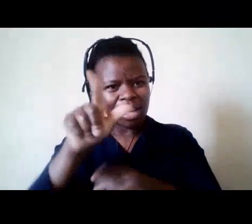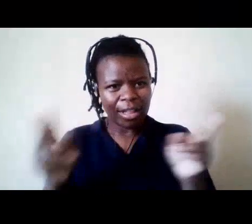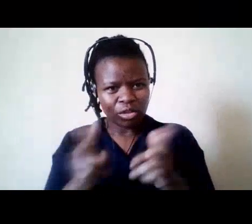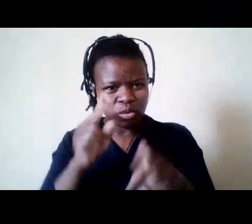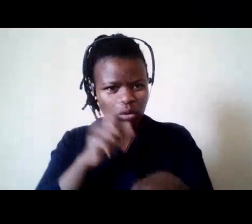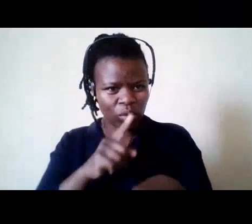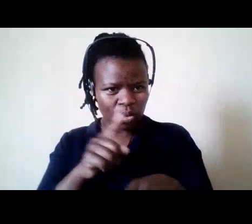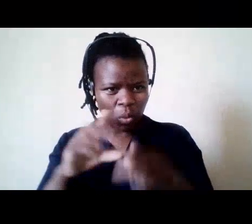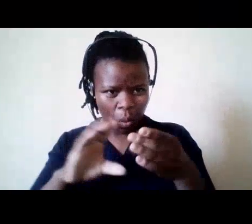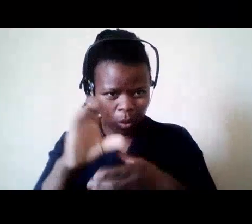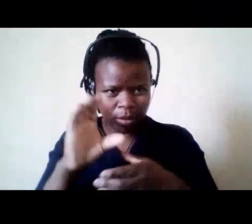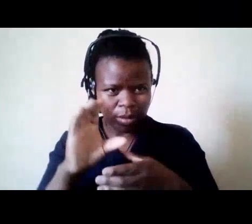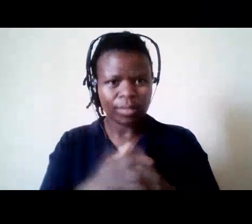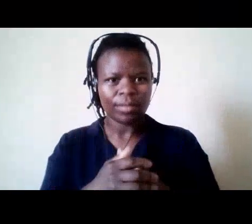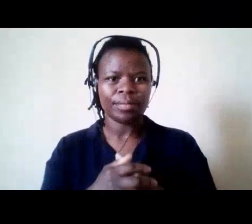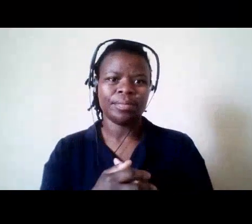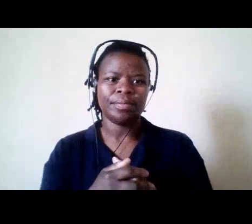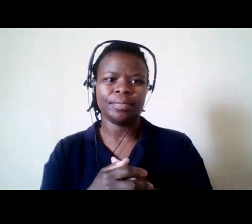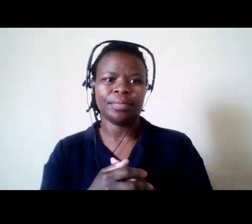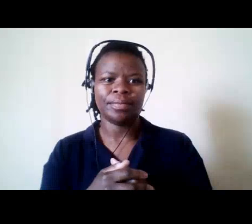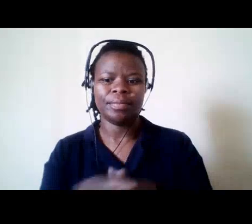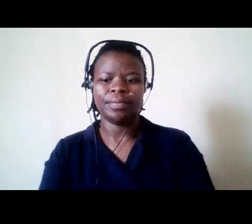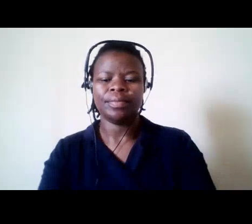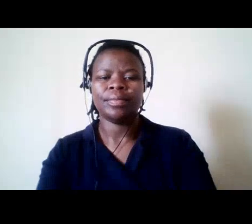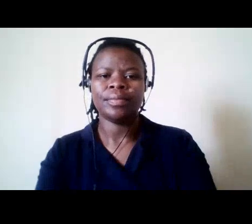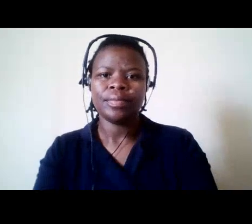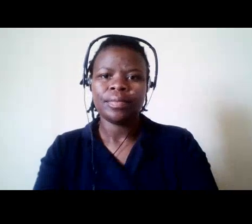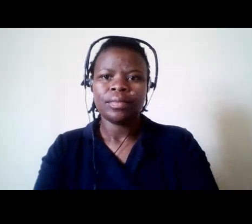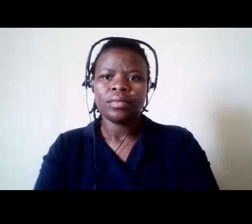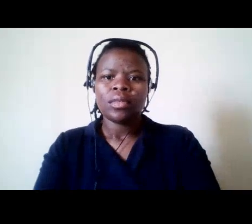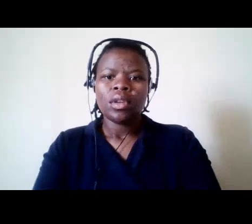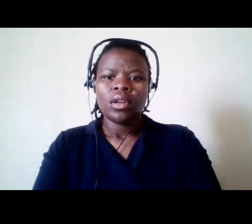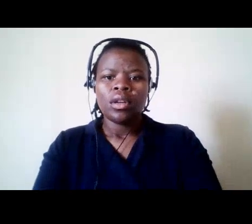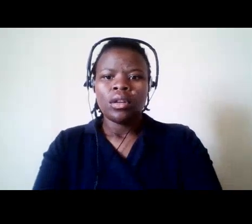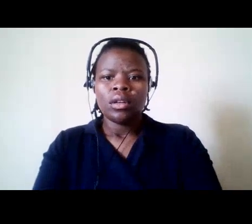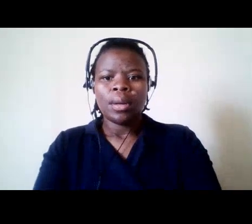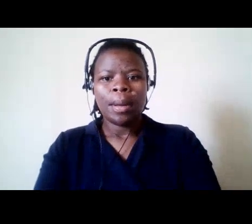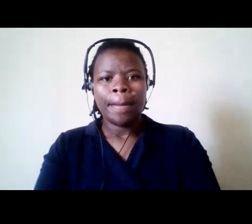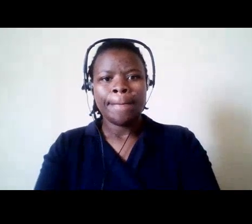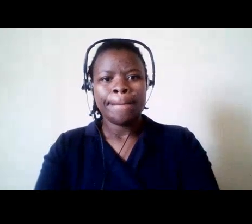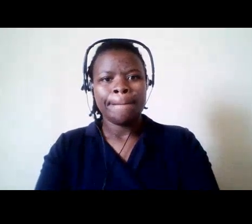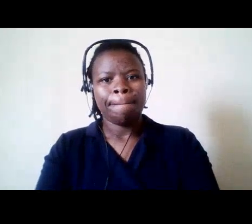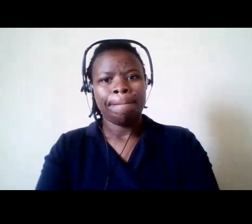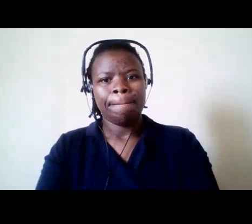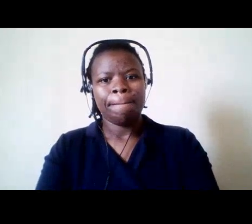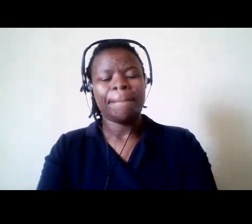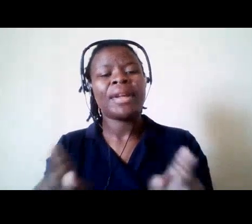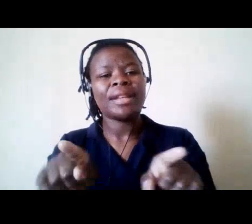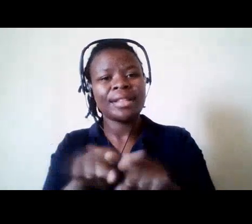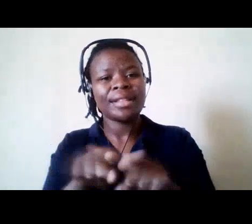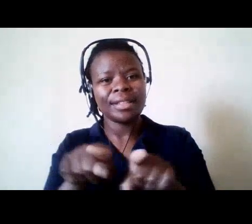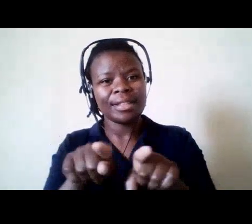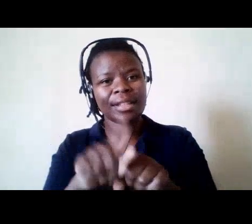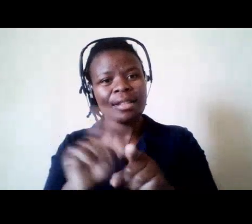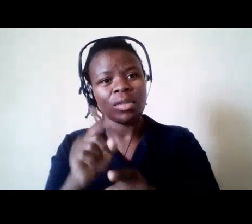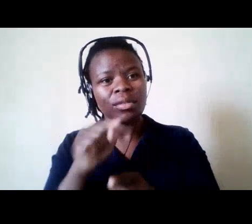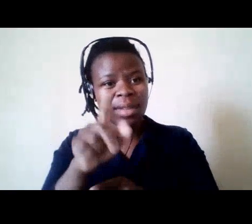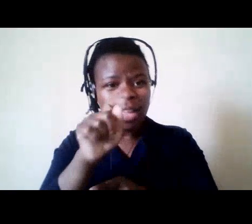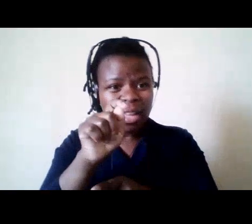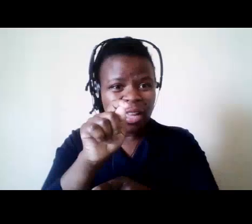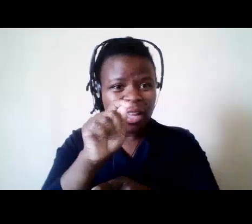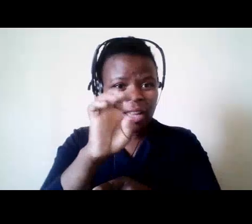Also, development of the disability studies in education textbook, the digital textbook. So that textbook you guys are reading about, Chantal